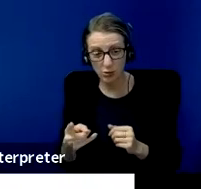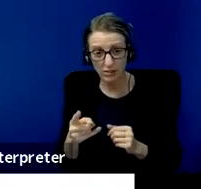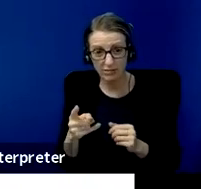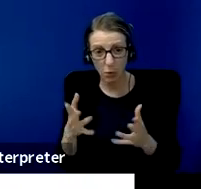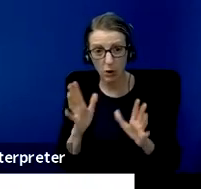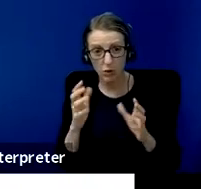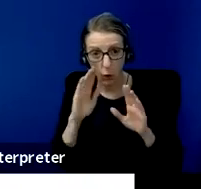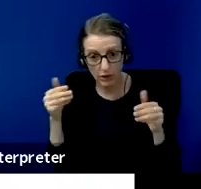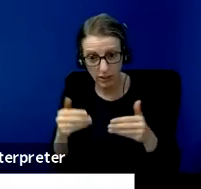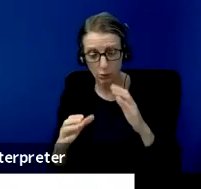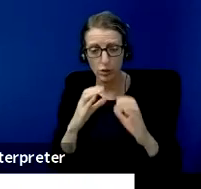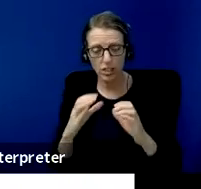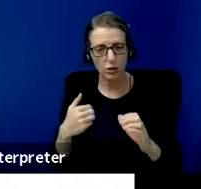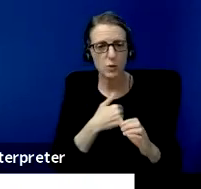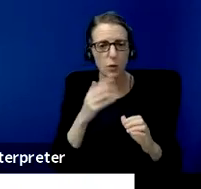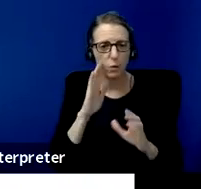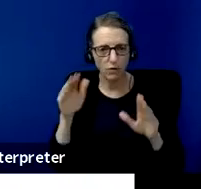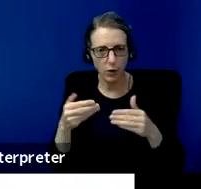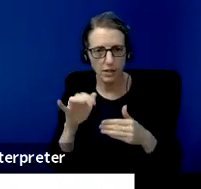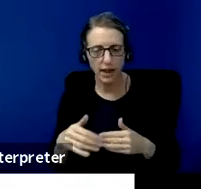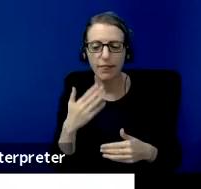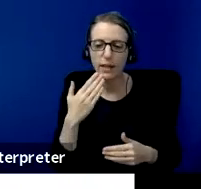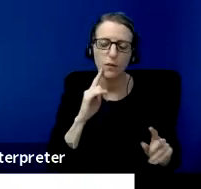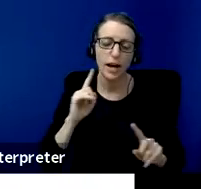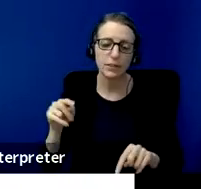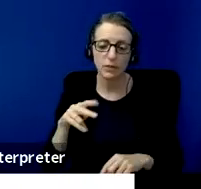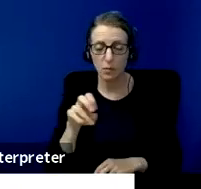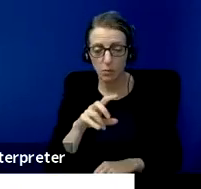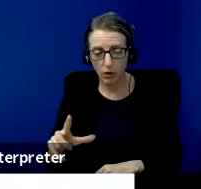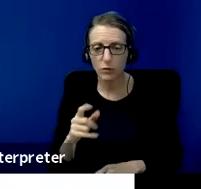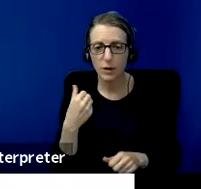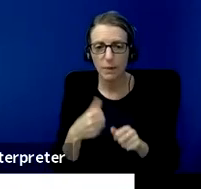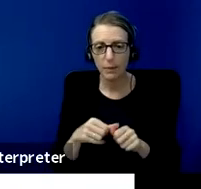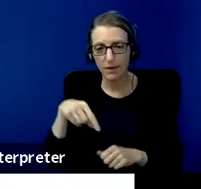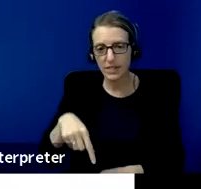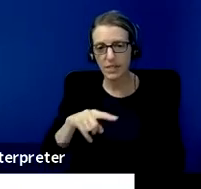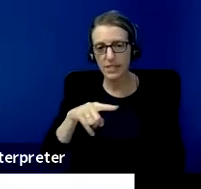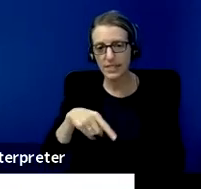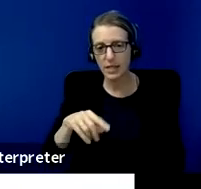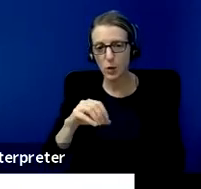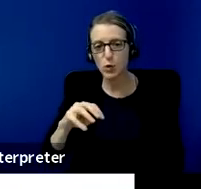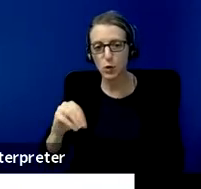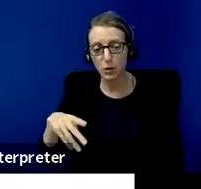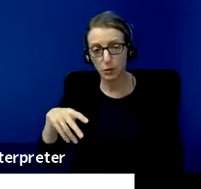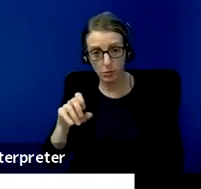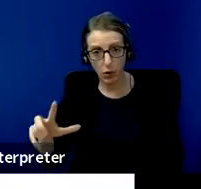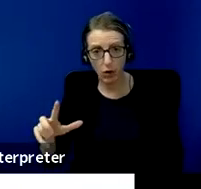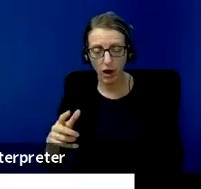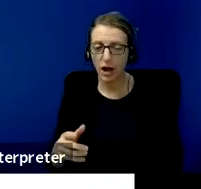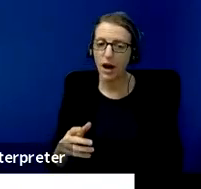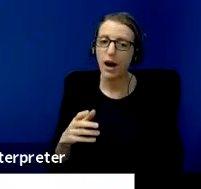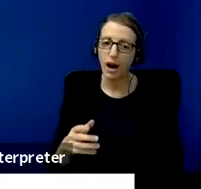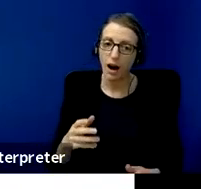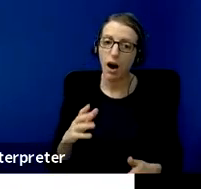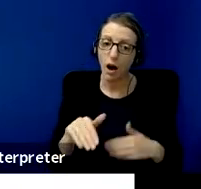on that today. So thank you for taking the poll. Remember, this is a Zoom poll. I highly recommend setting up all